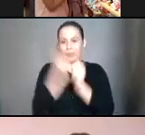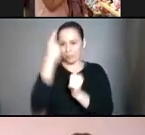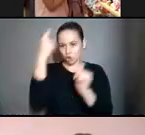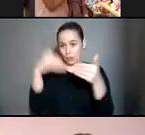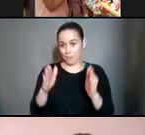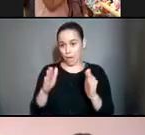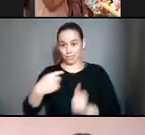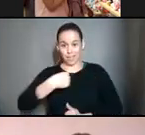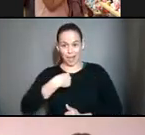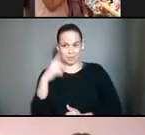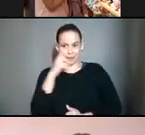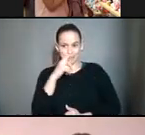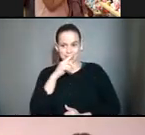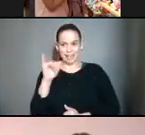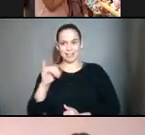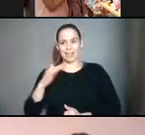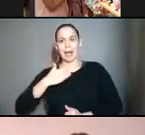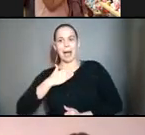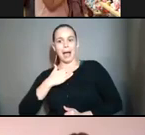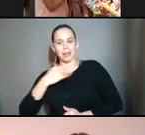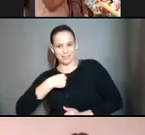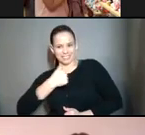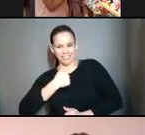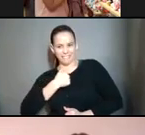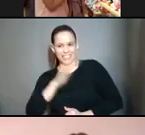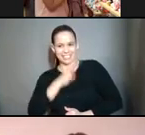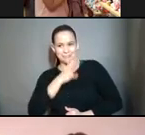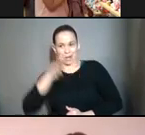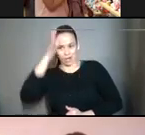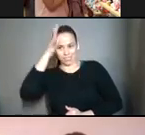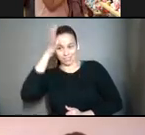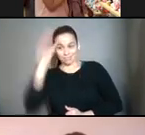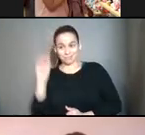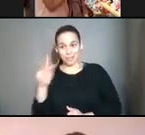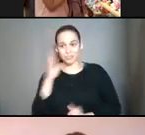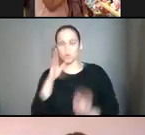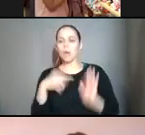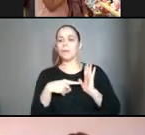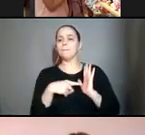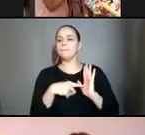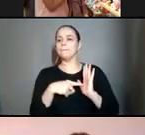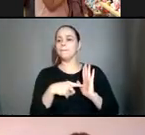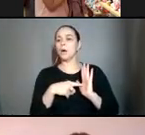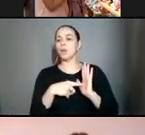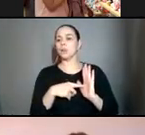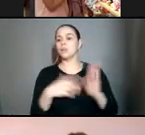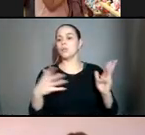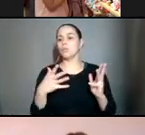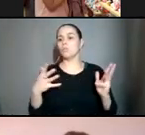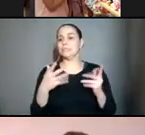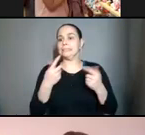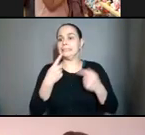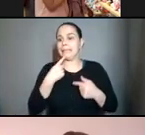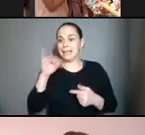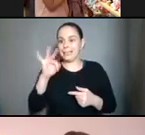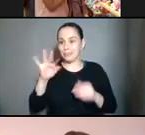that I'm this child's parents, and I'm going to model some things that can be said if your child was doing the